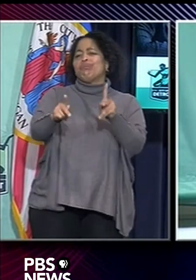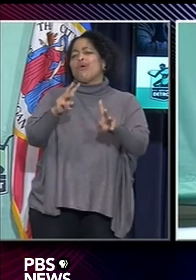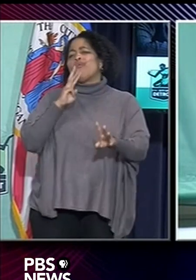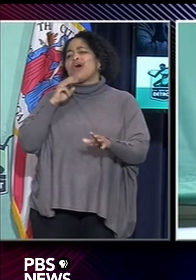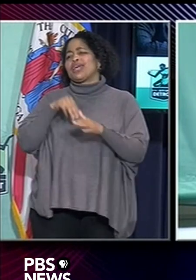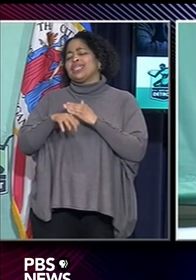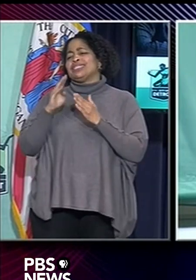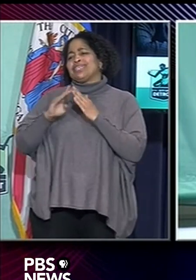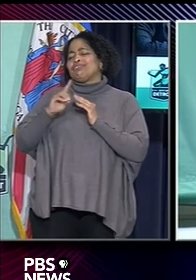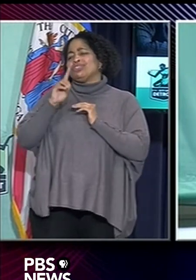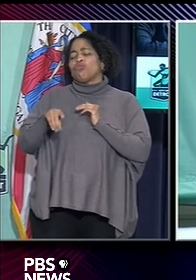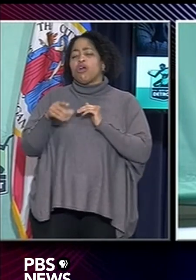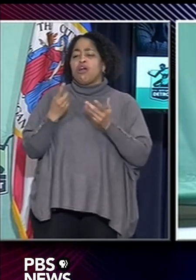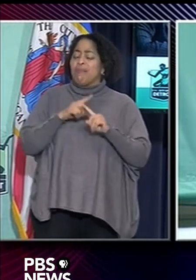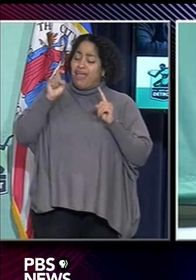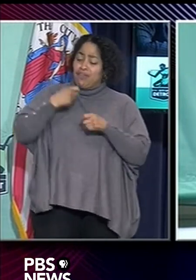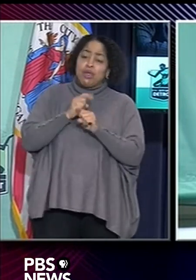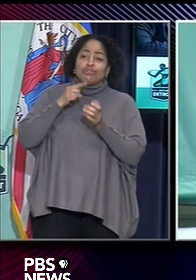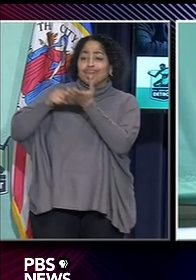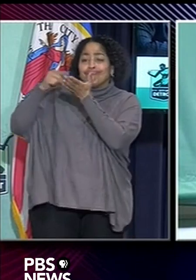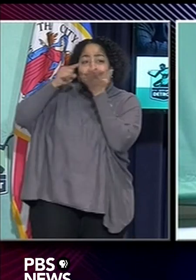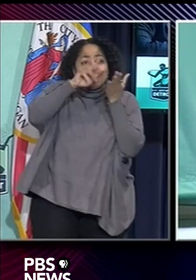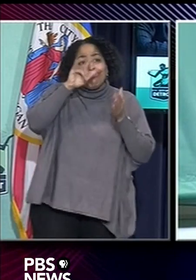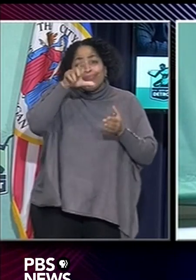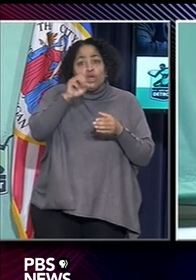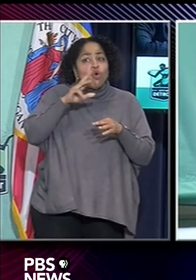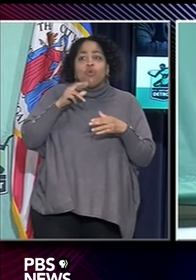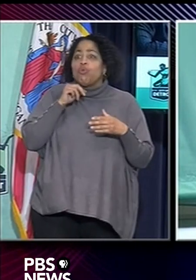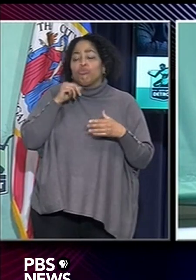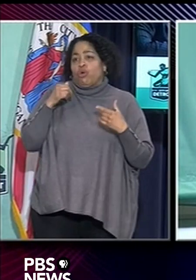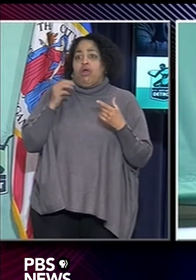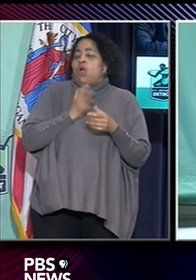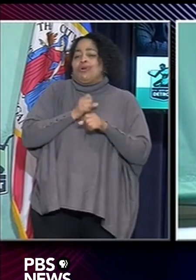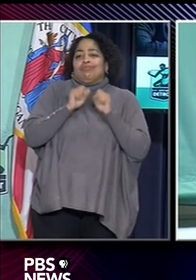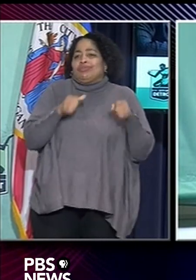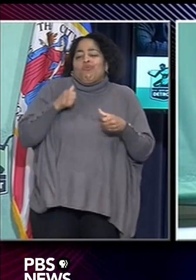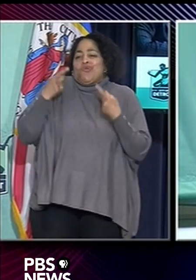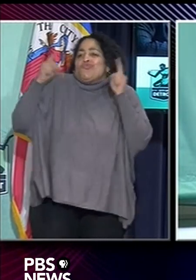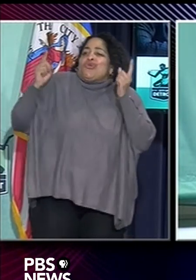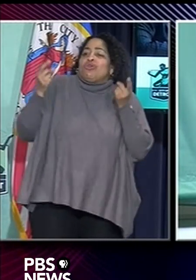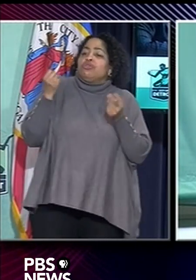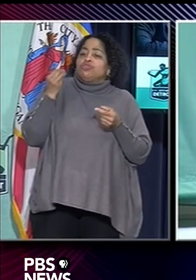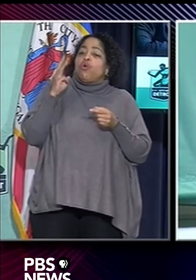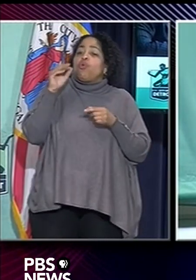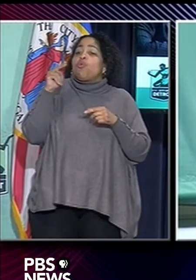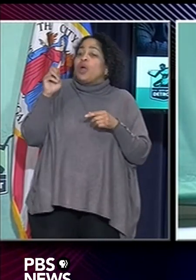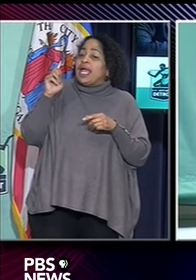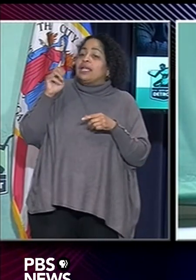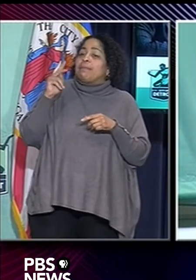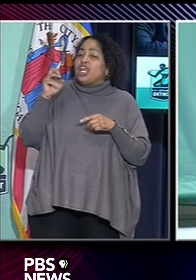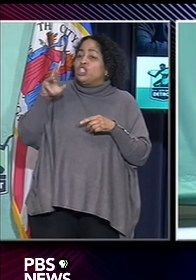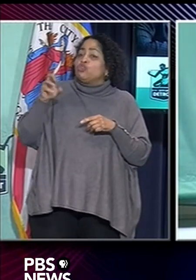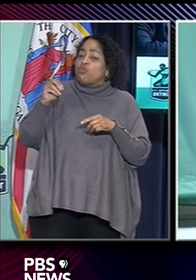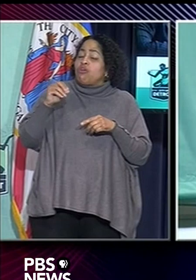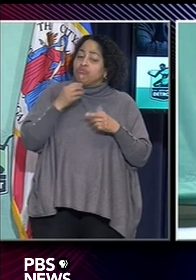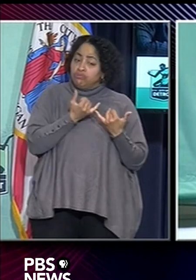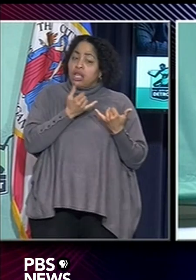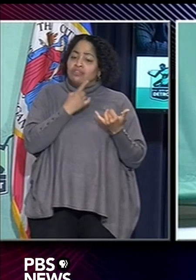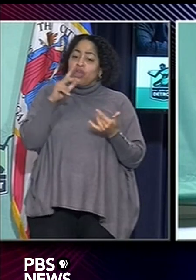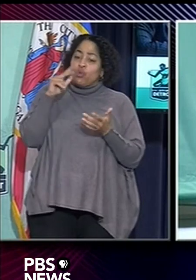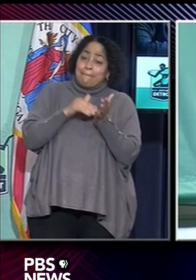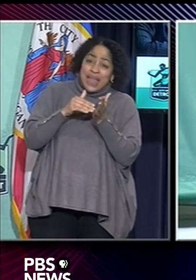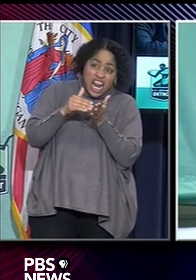but we have to make sure the bills are paid or we won't have a system. And what Wayne Metro has agreed is that $3 million of this will